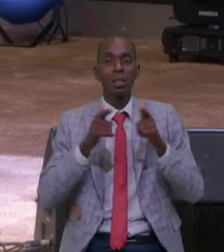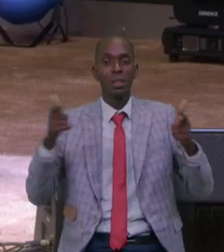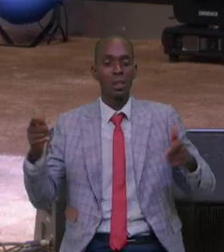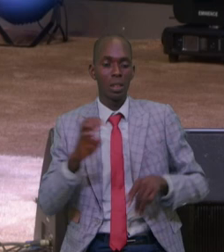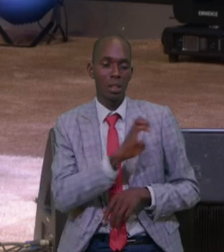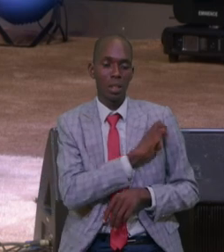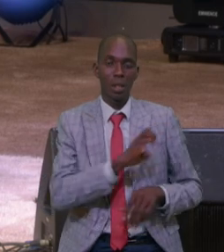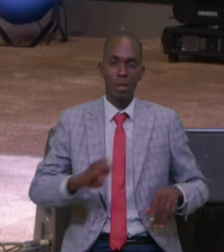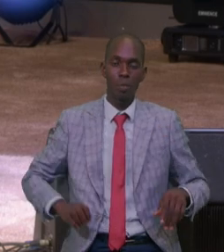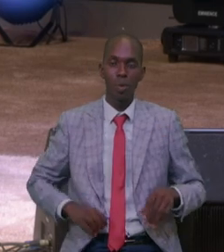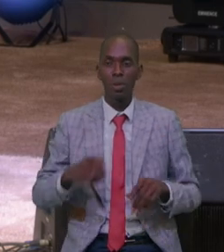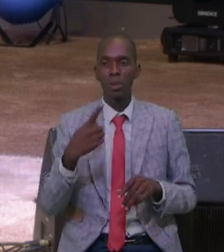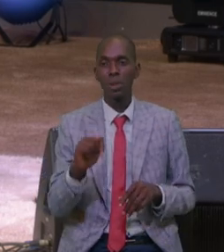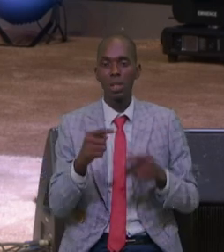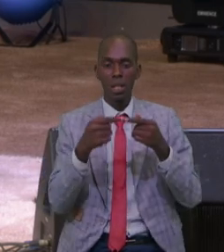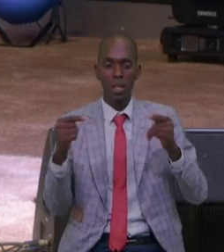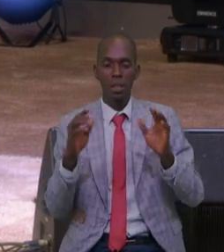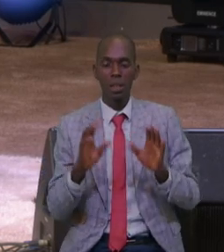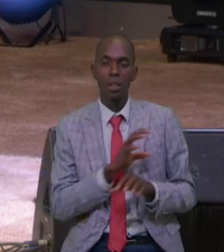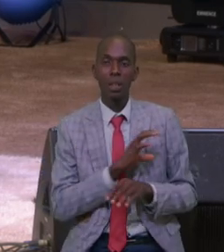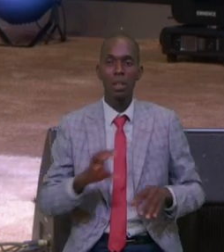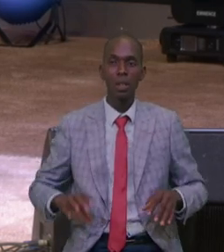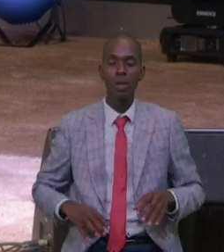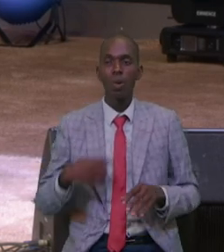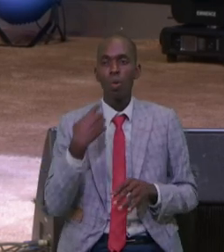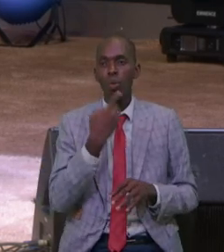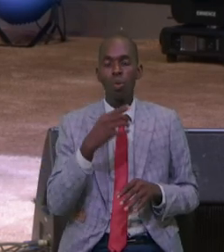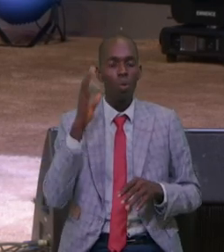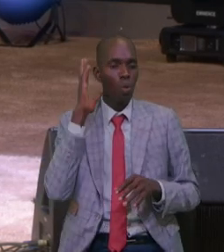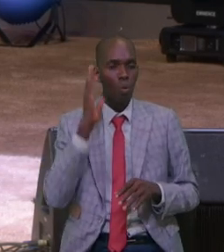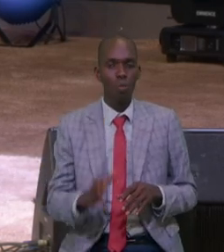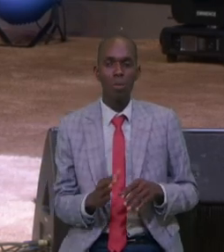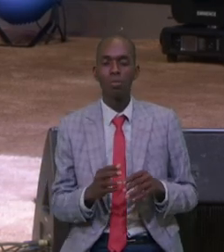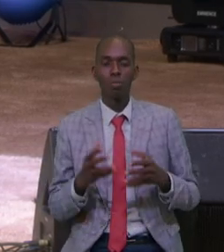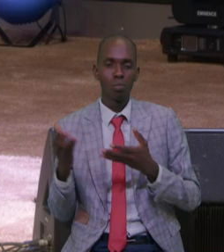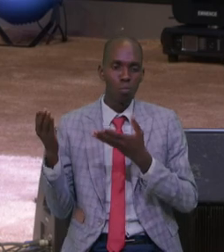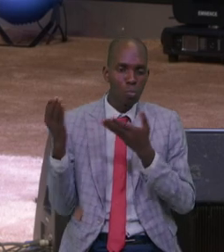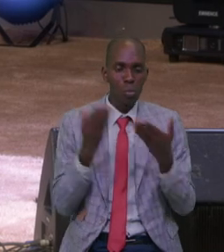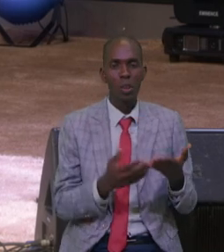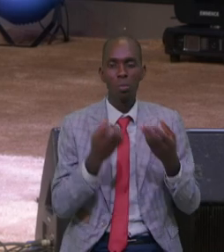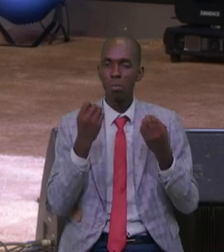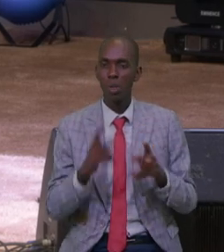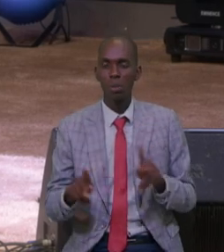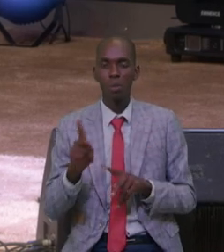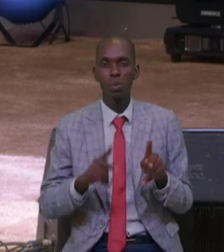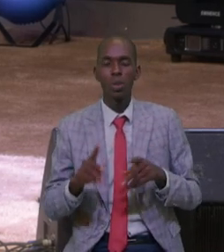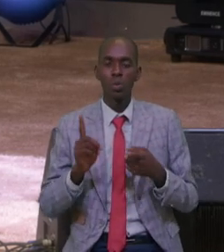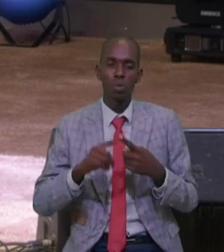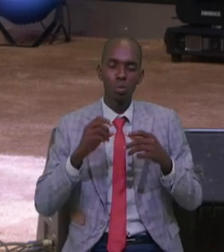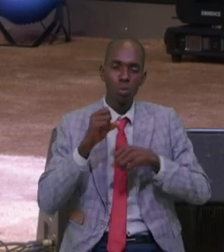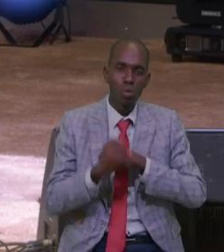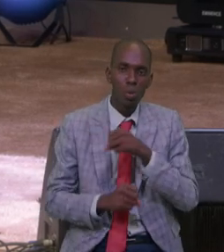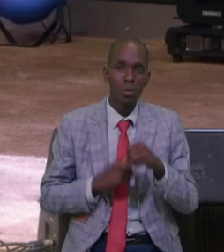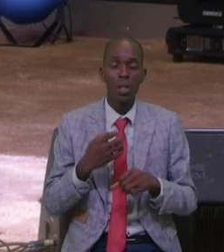the one that will subject the world to a lot of suffering. And then 7 years after the